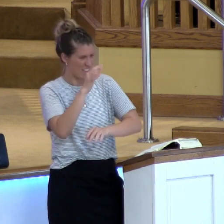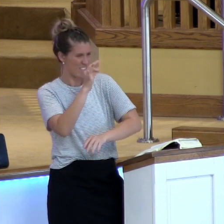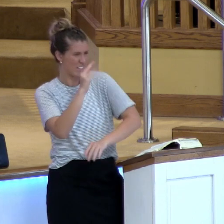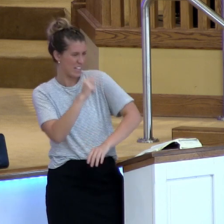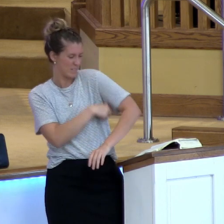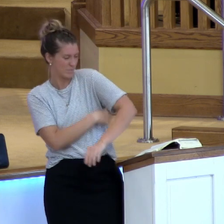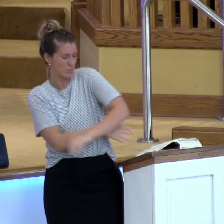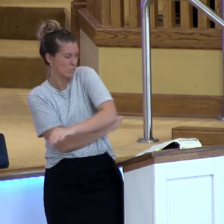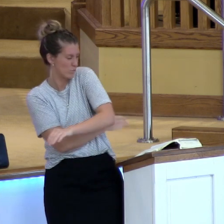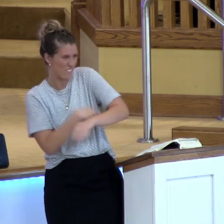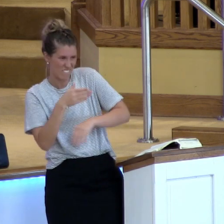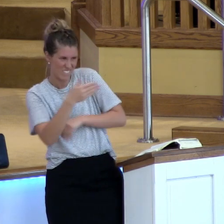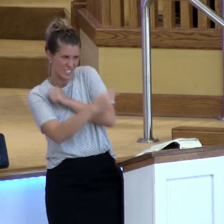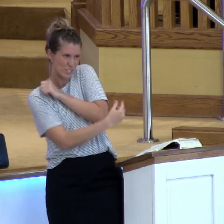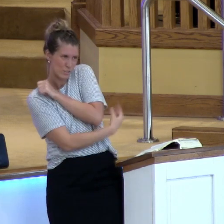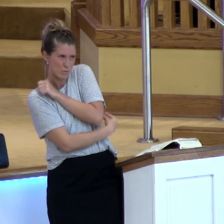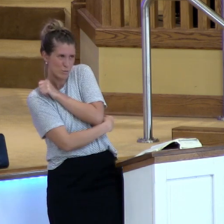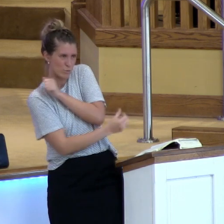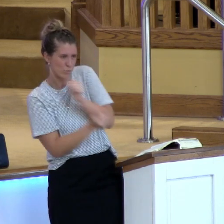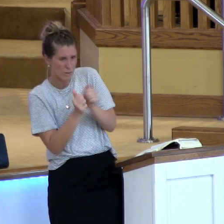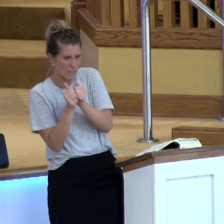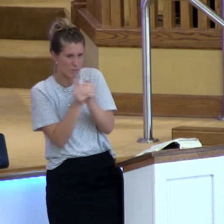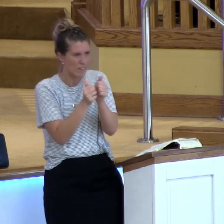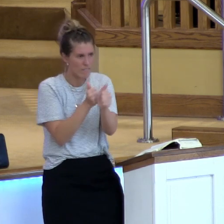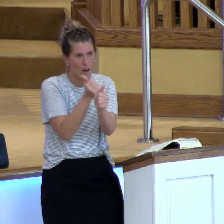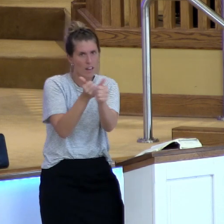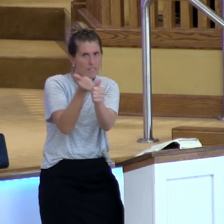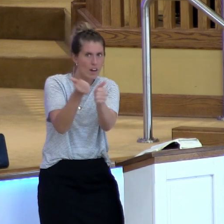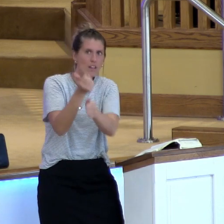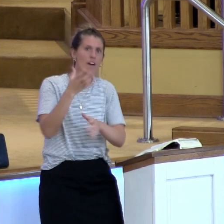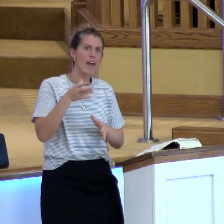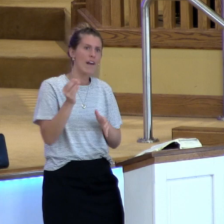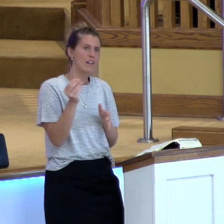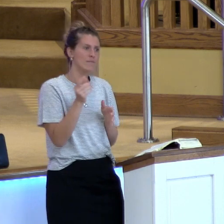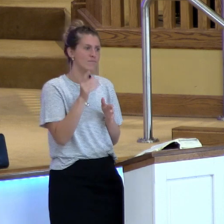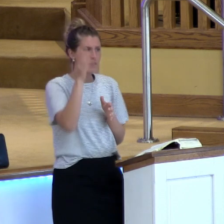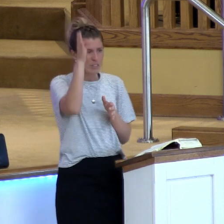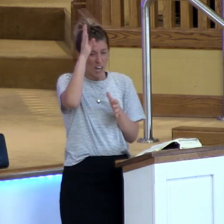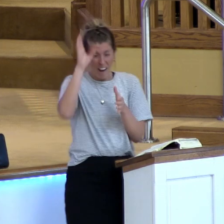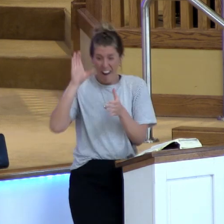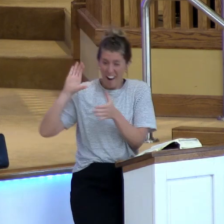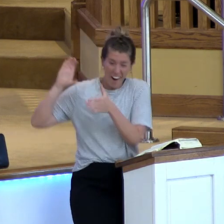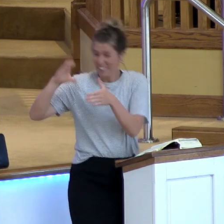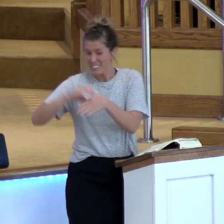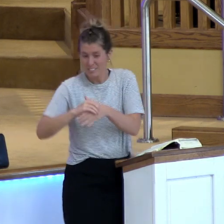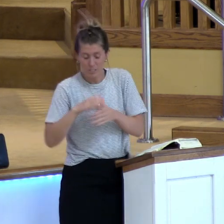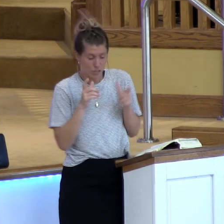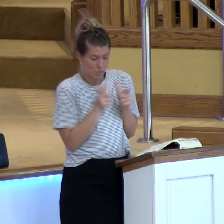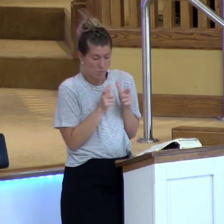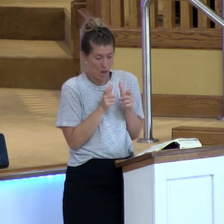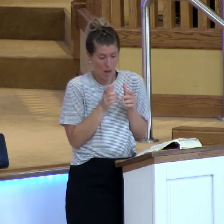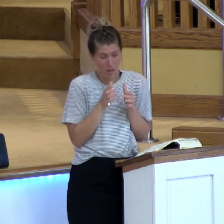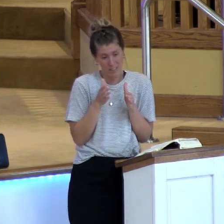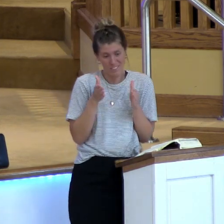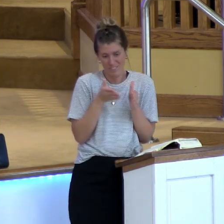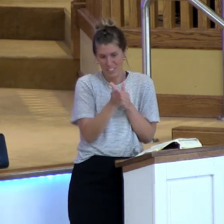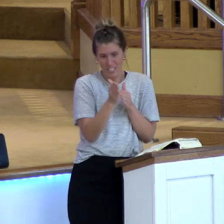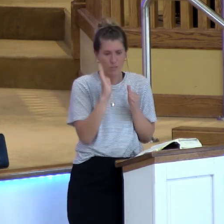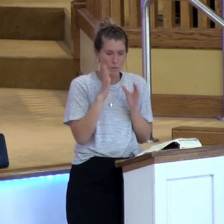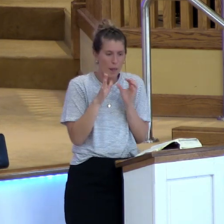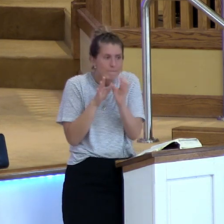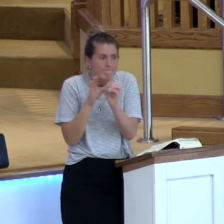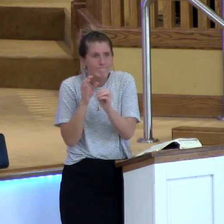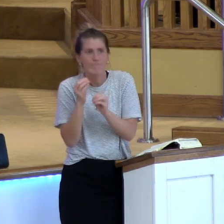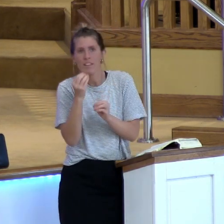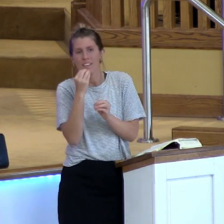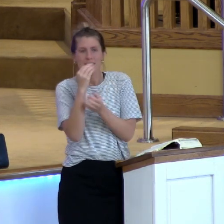shark's body, kind of below their dorsal fin. And they follow them around. And whenever a shark tears into its prey and those little crumbs fall off, those little pieces of meat, those little